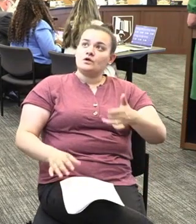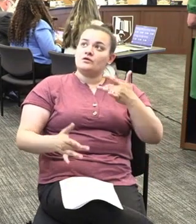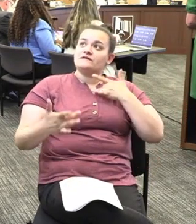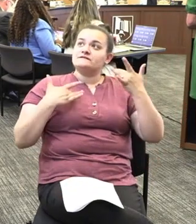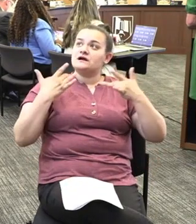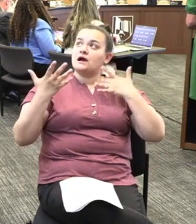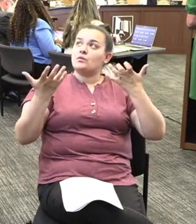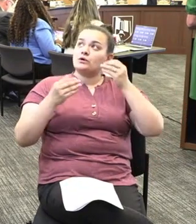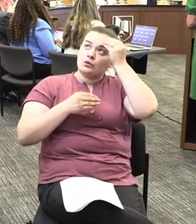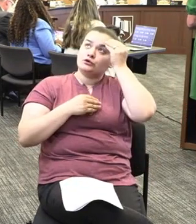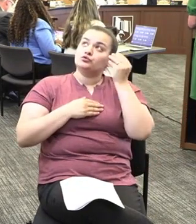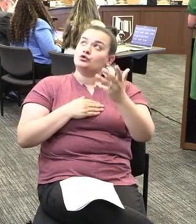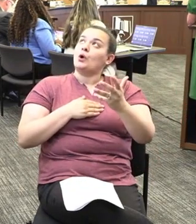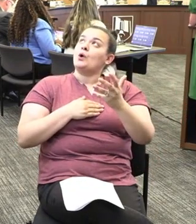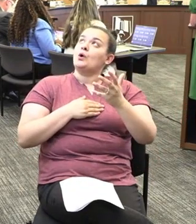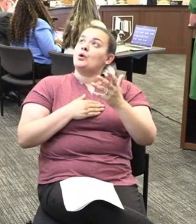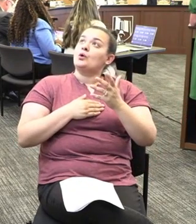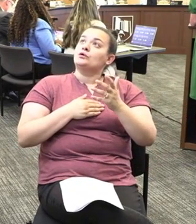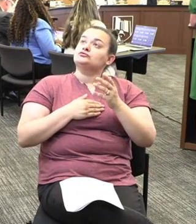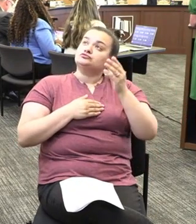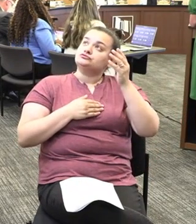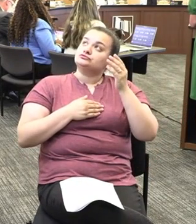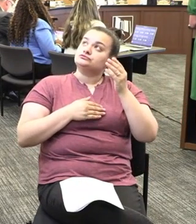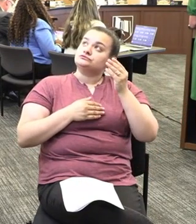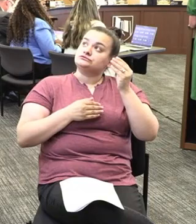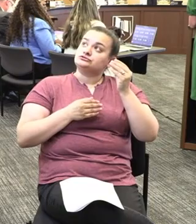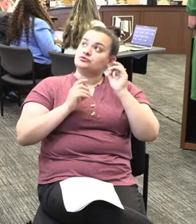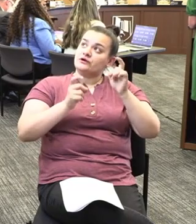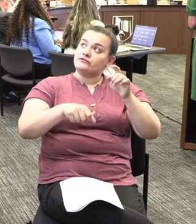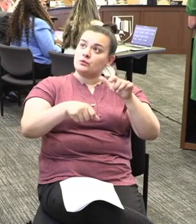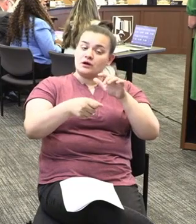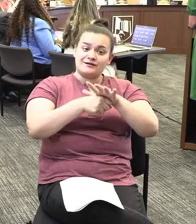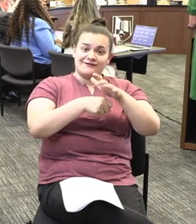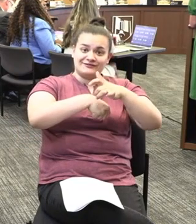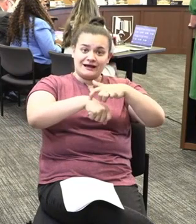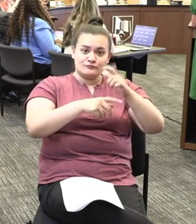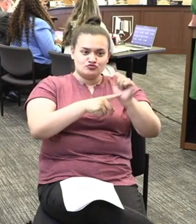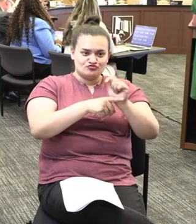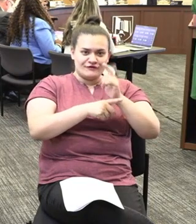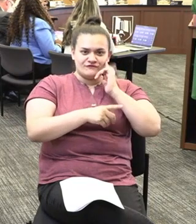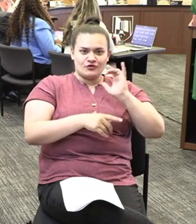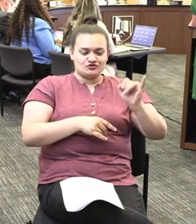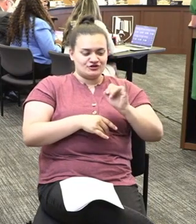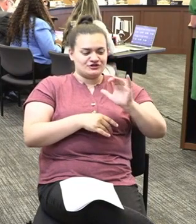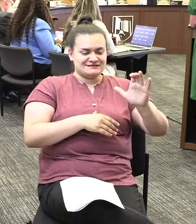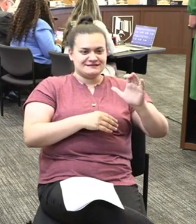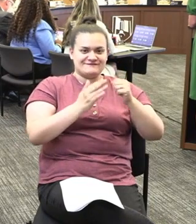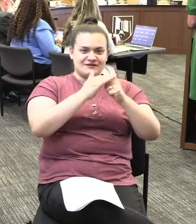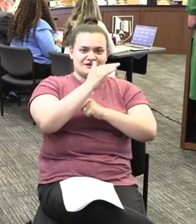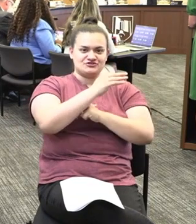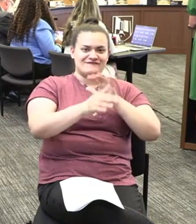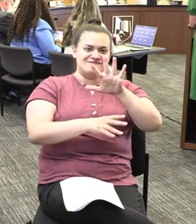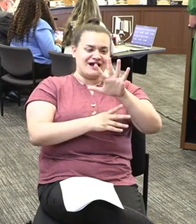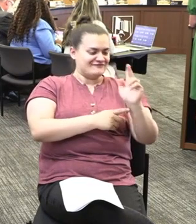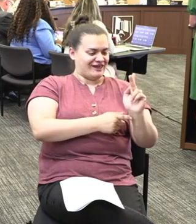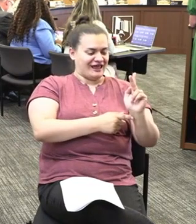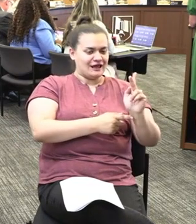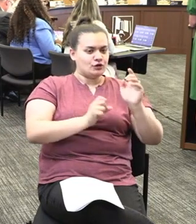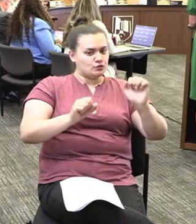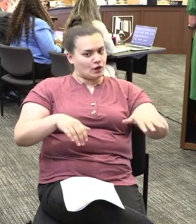wanted to let you know about, just to give you enough time to train for our JJC Foundation 5K, you can run or walk